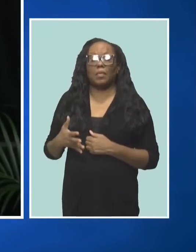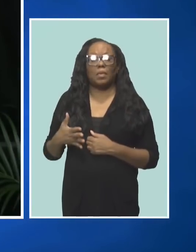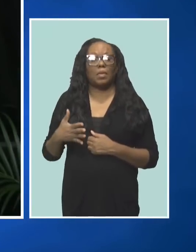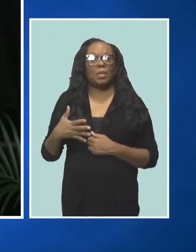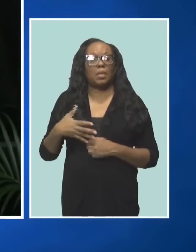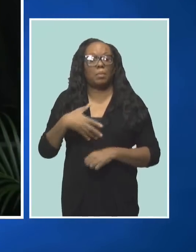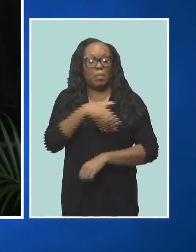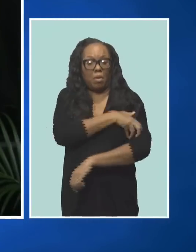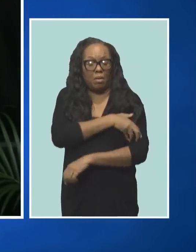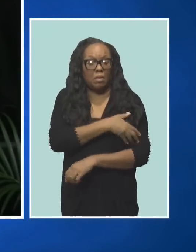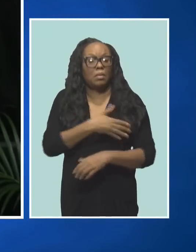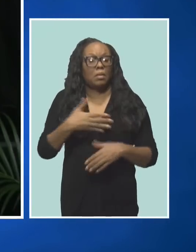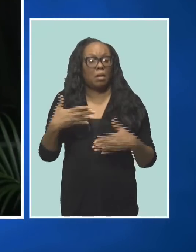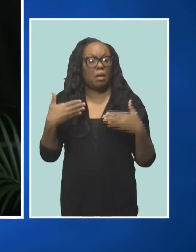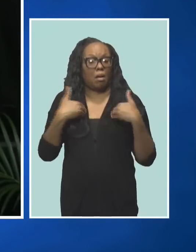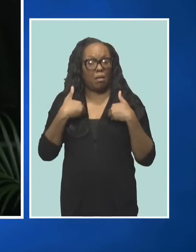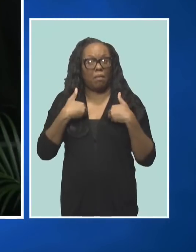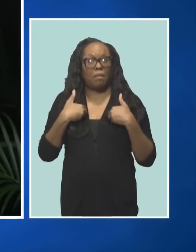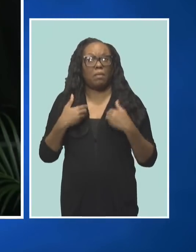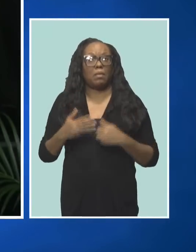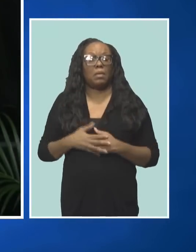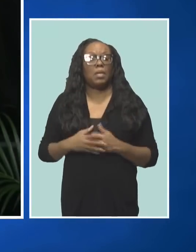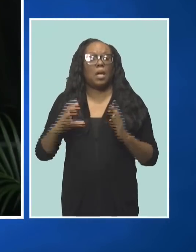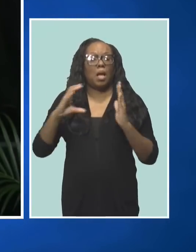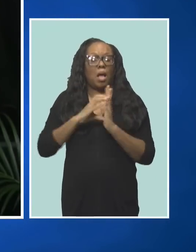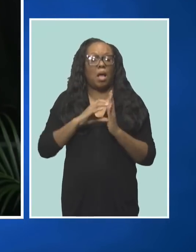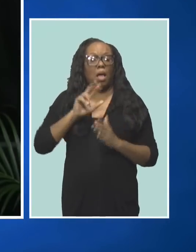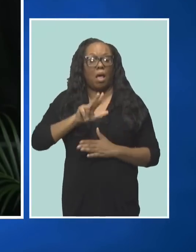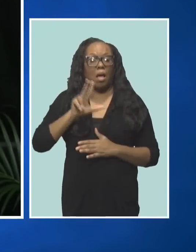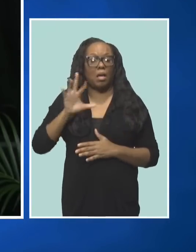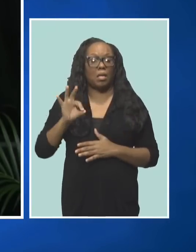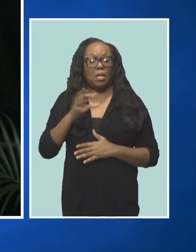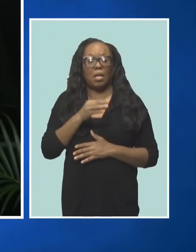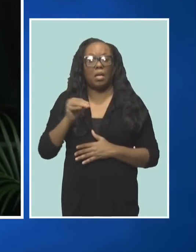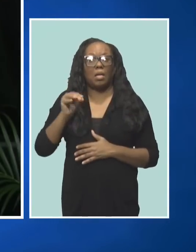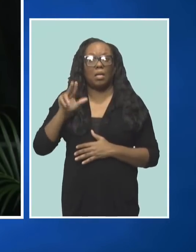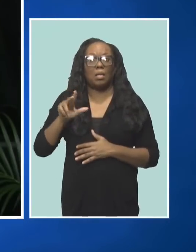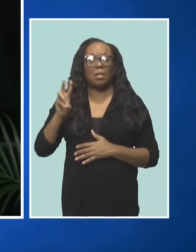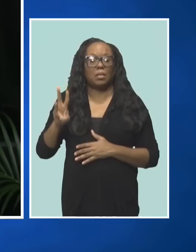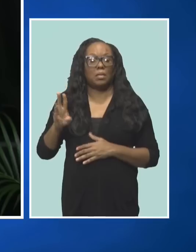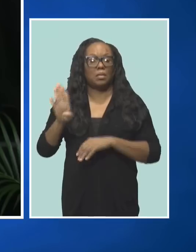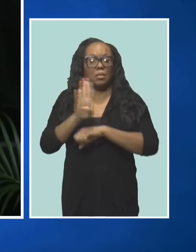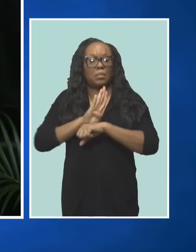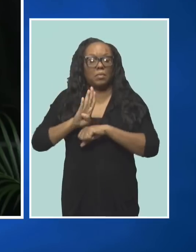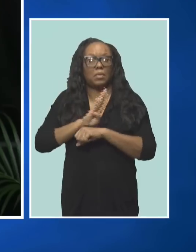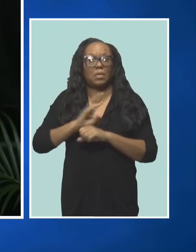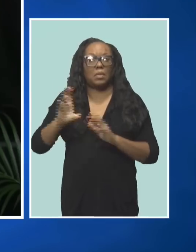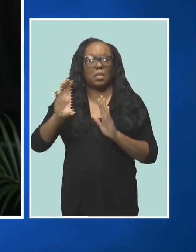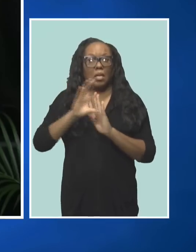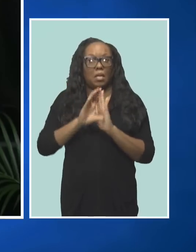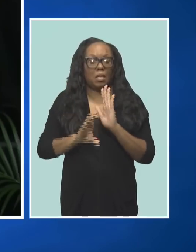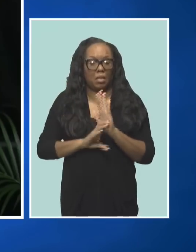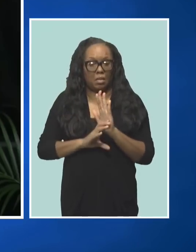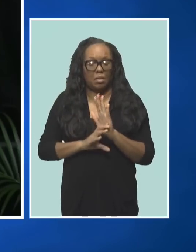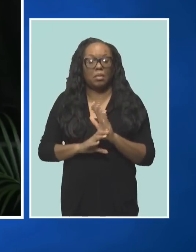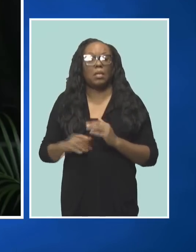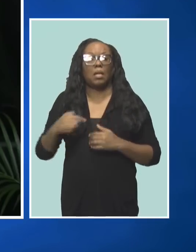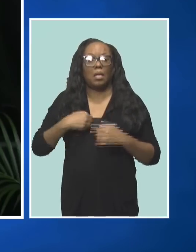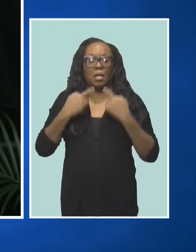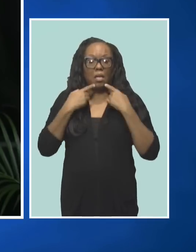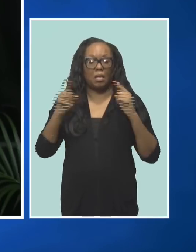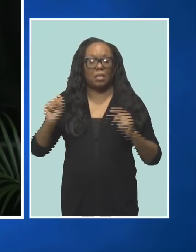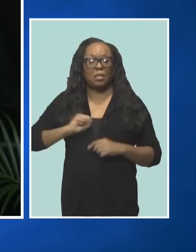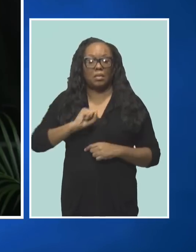me, by sections 39 and 36 of the Constitution of Barbados, I announce that